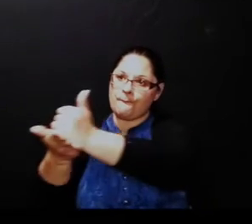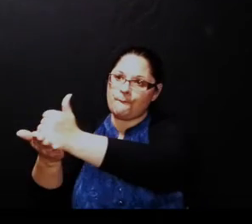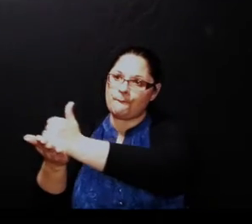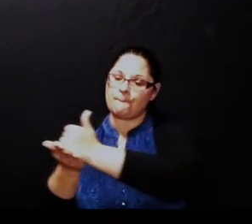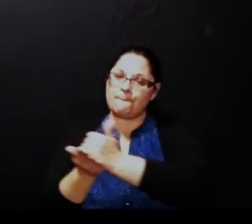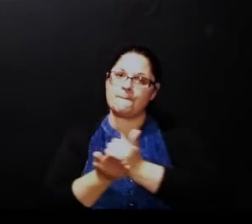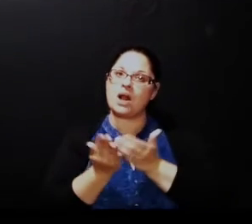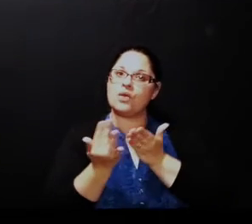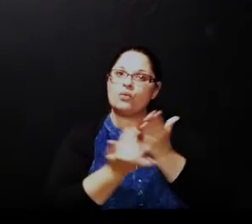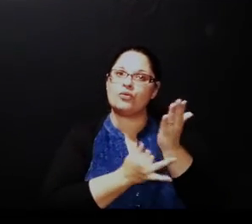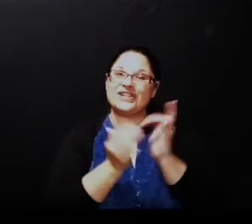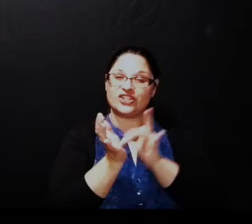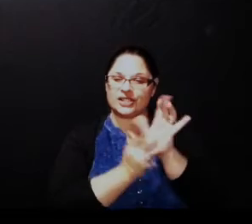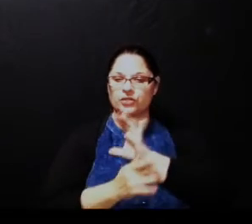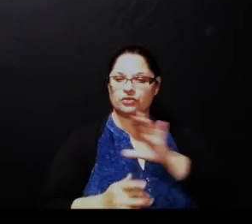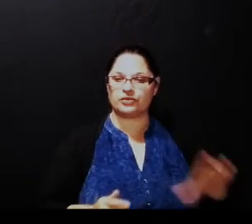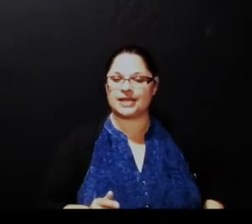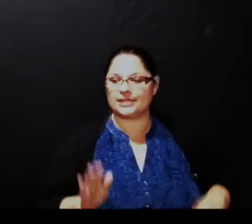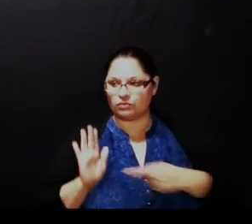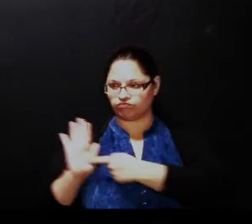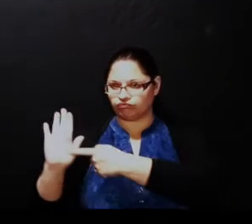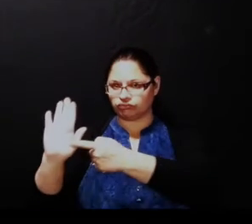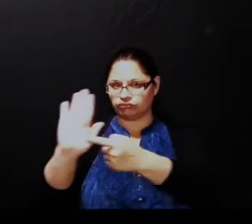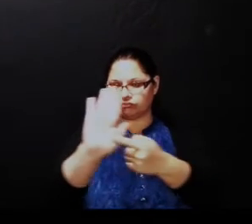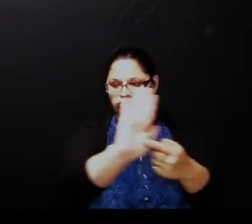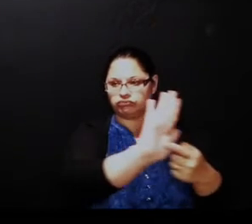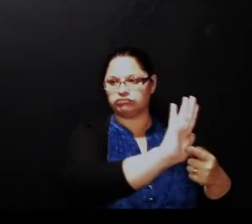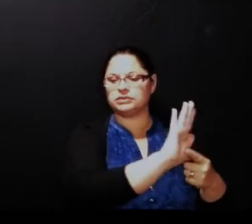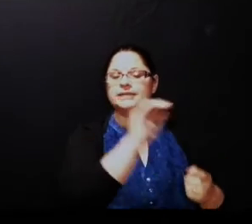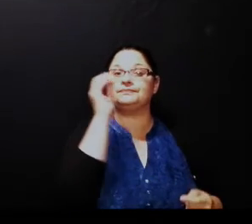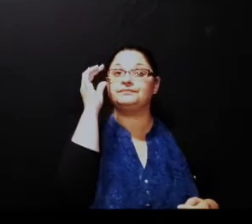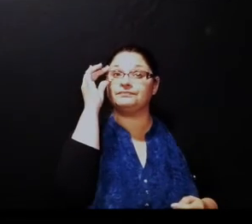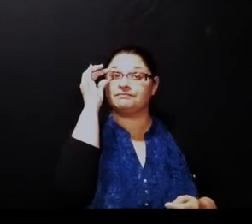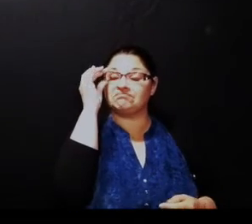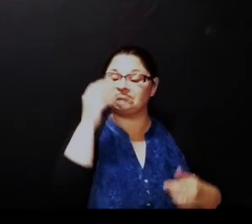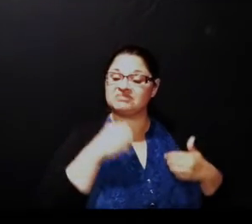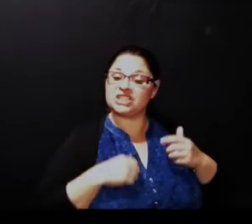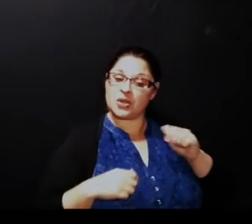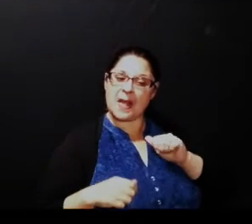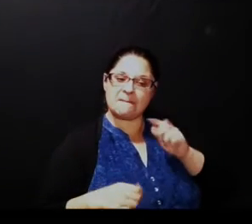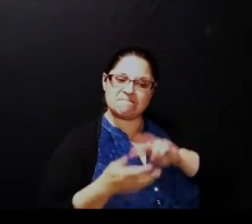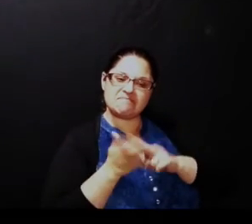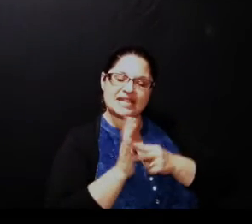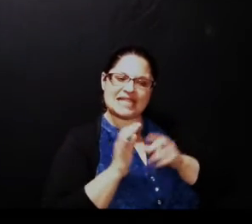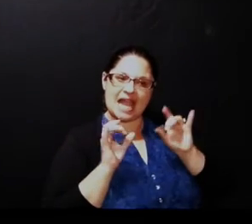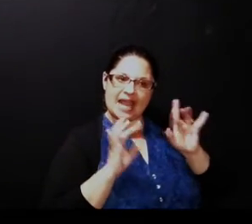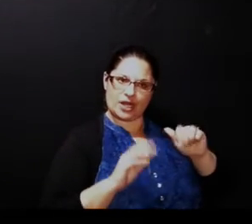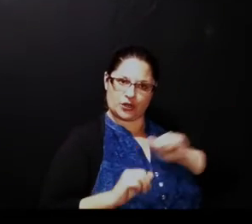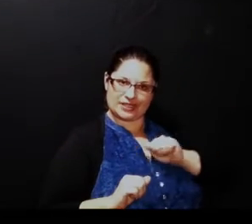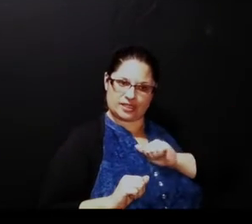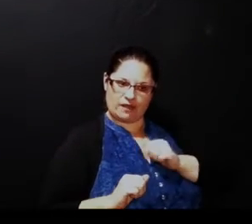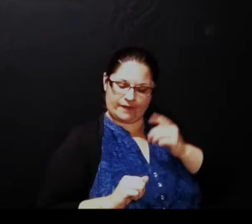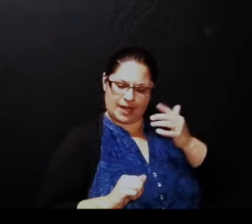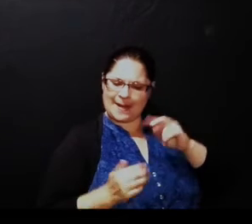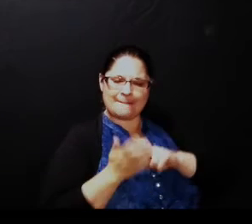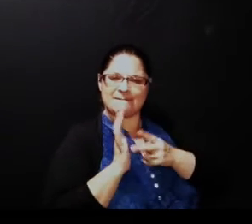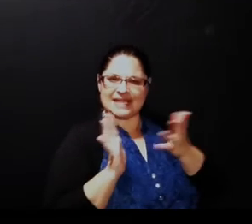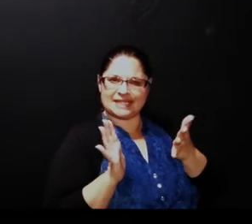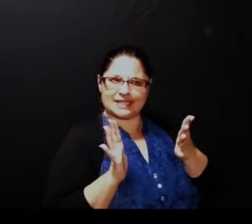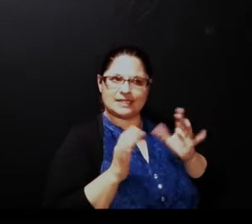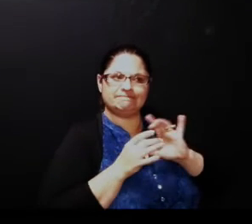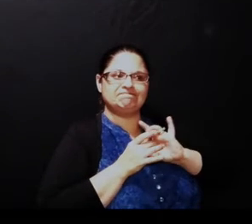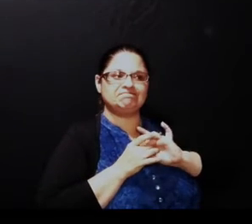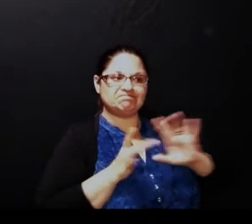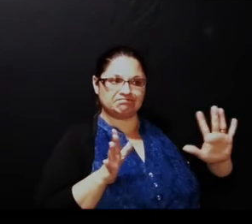somebody else. That, in biblical terms, is hating yourself. Laying aside yourself so you can see someone